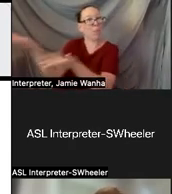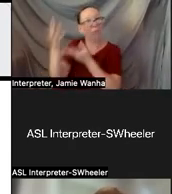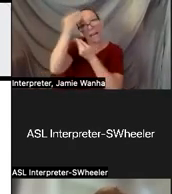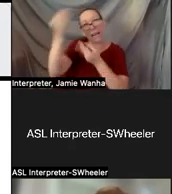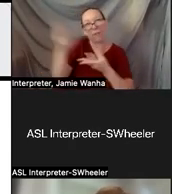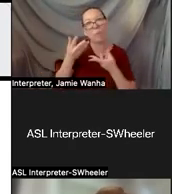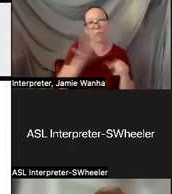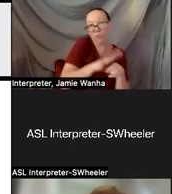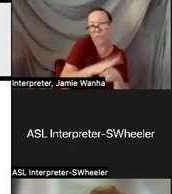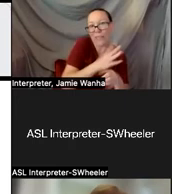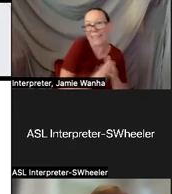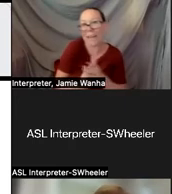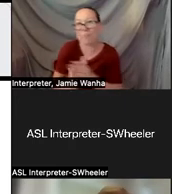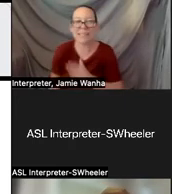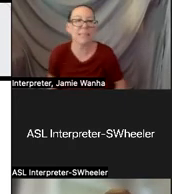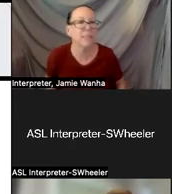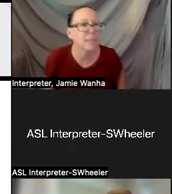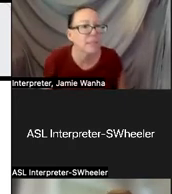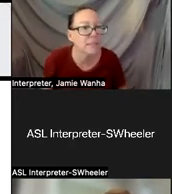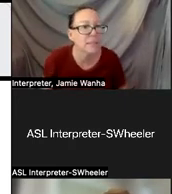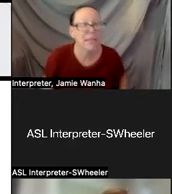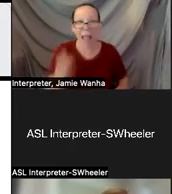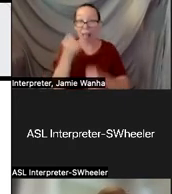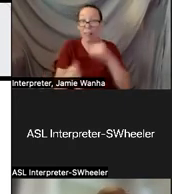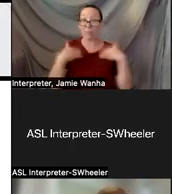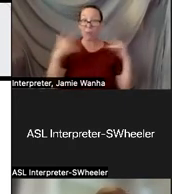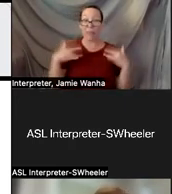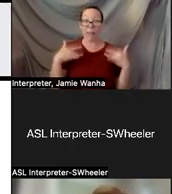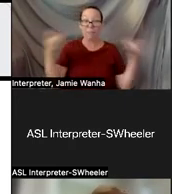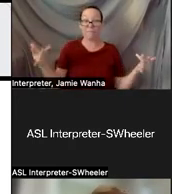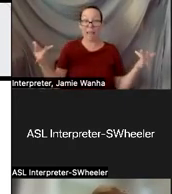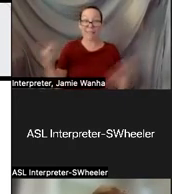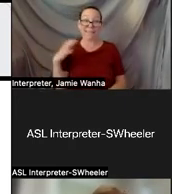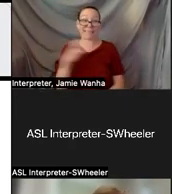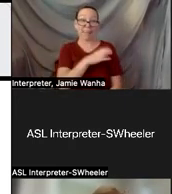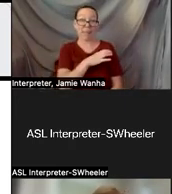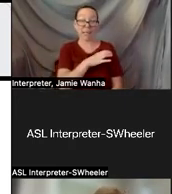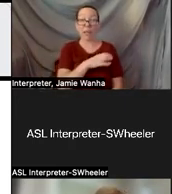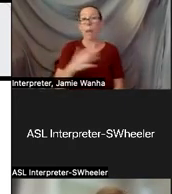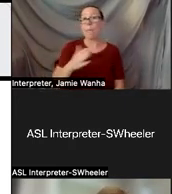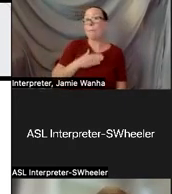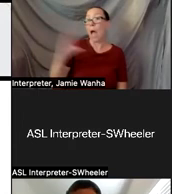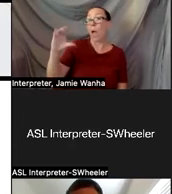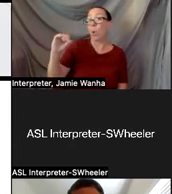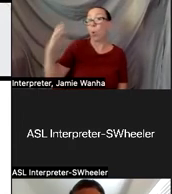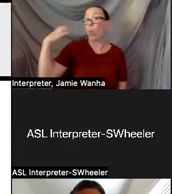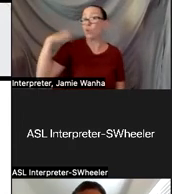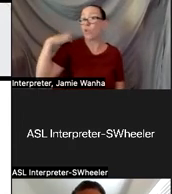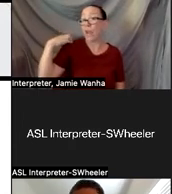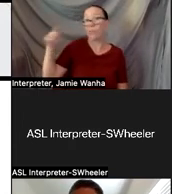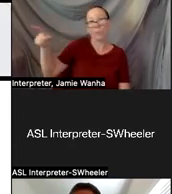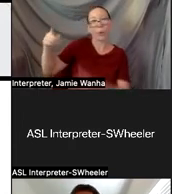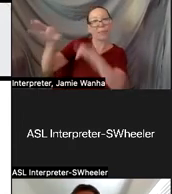committees is our events committee. And I'm gonna turn that over to Alan Hansen, one of my co-chairs, is gonna talk about our events committee and all of its